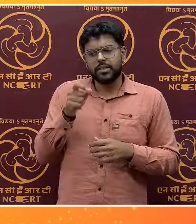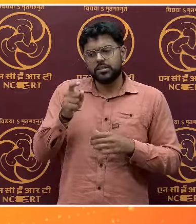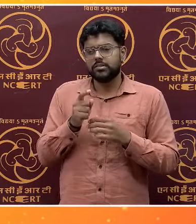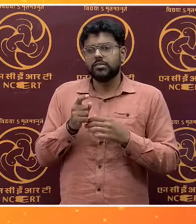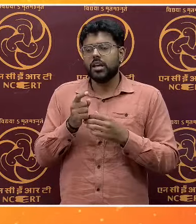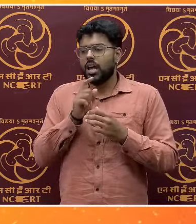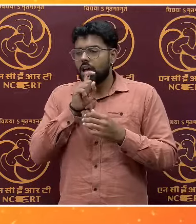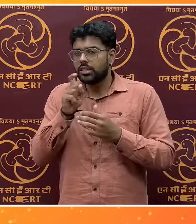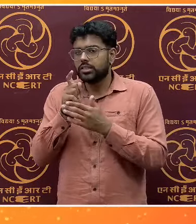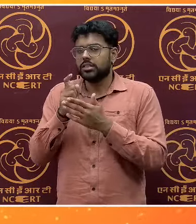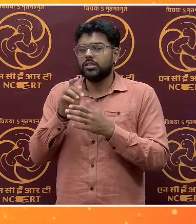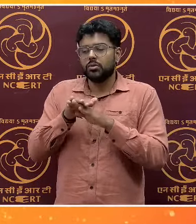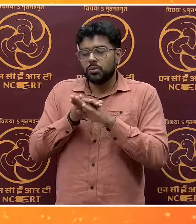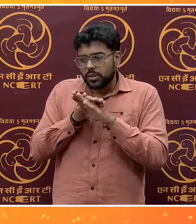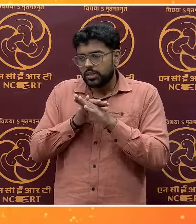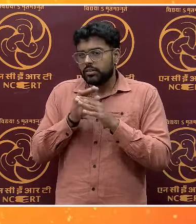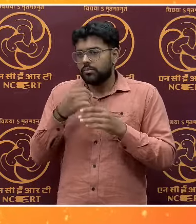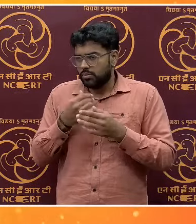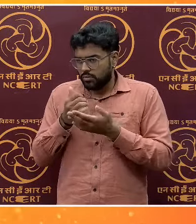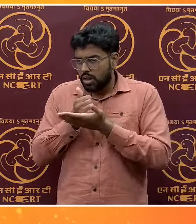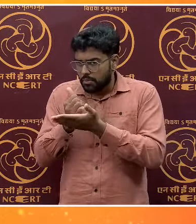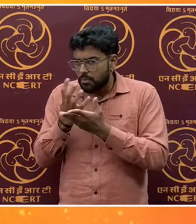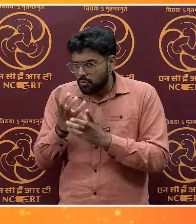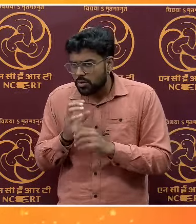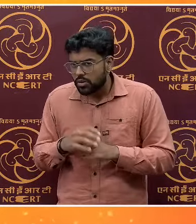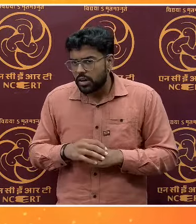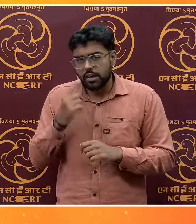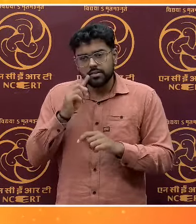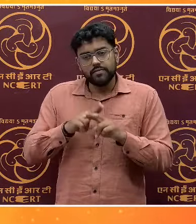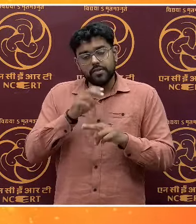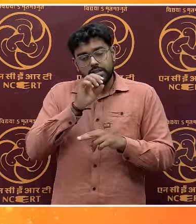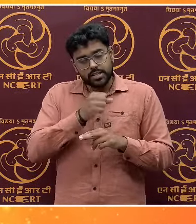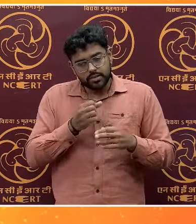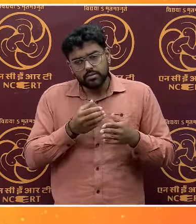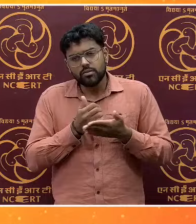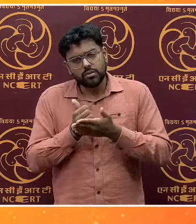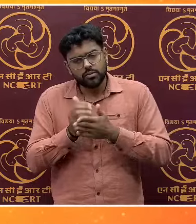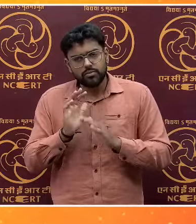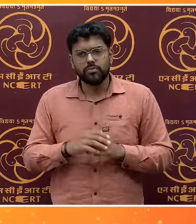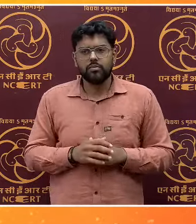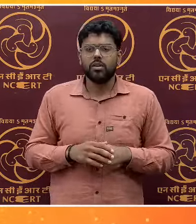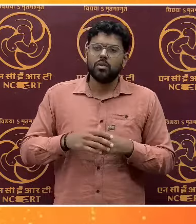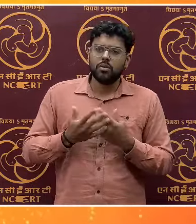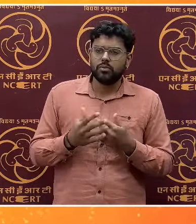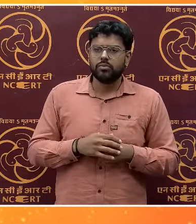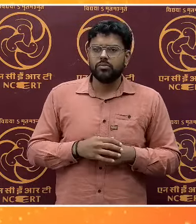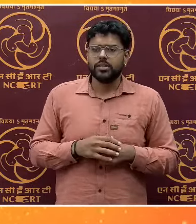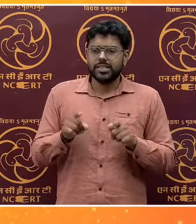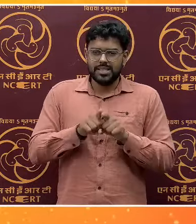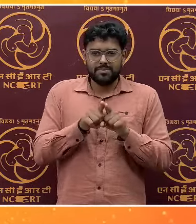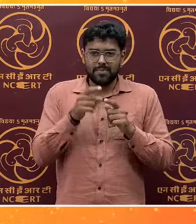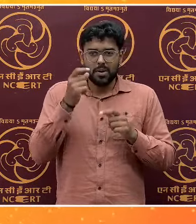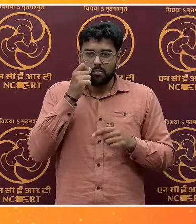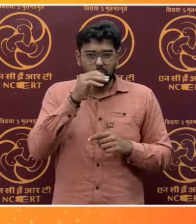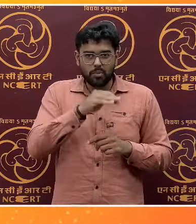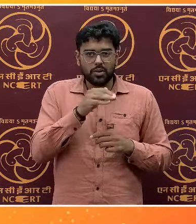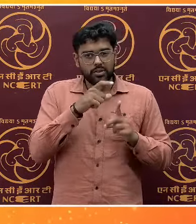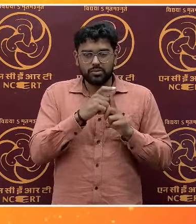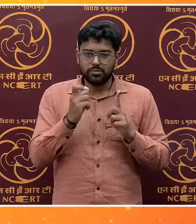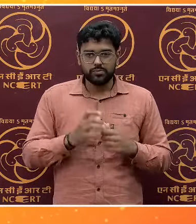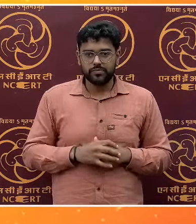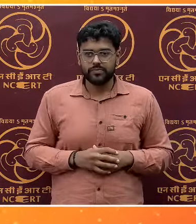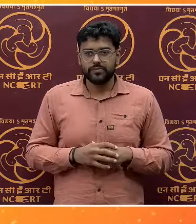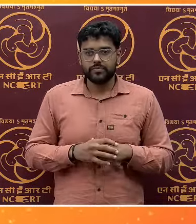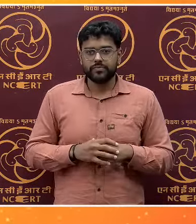and talk slowly that whether the person needs anything or not, or just offer the helping hand like this boy did in the poem.